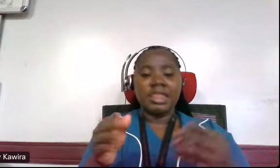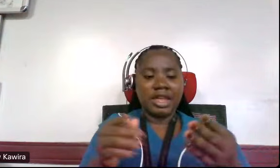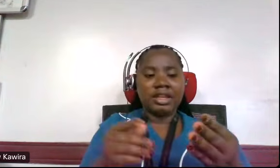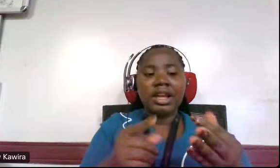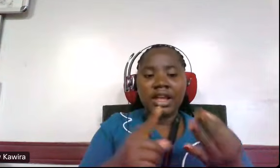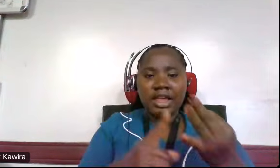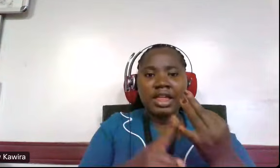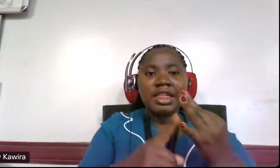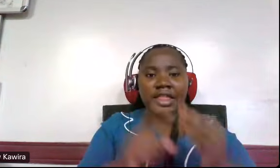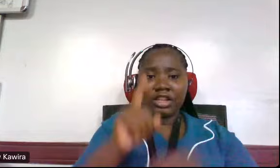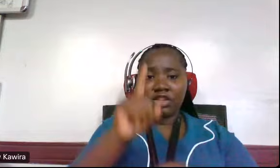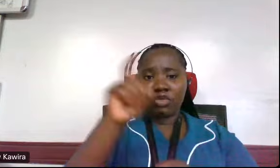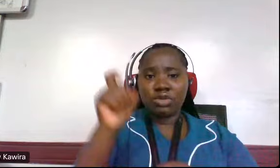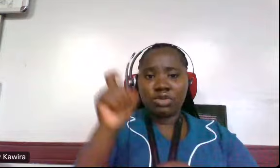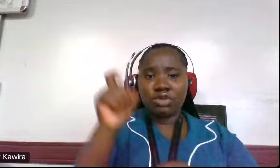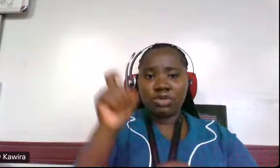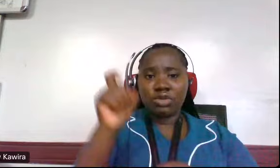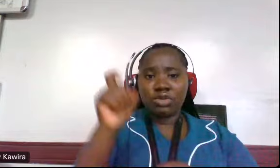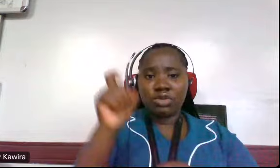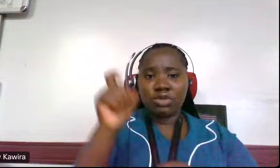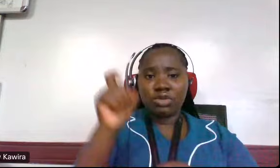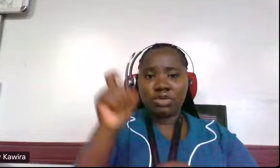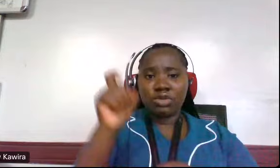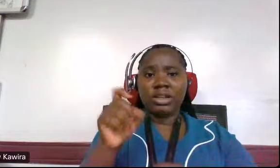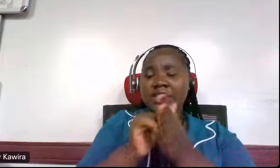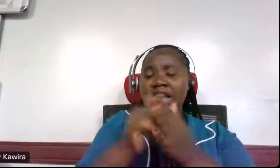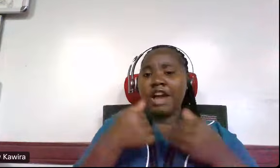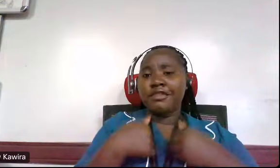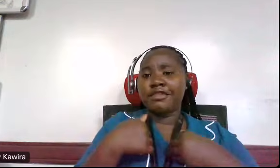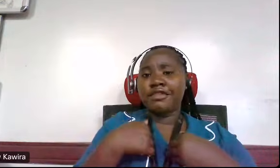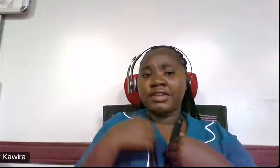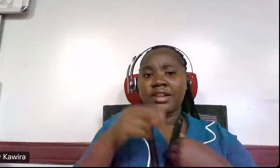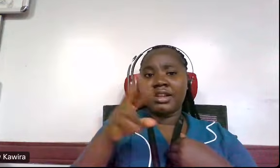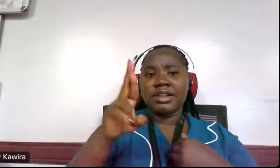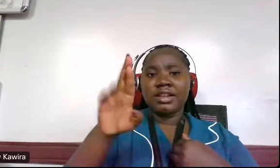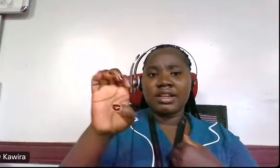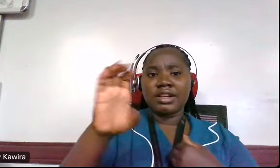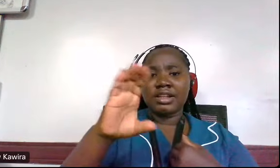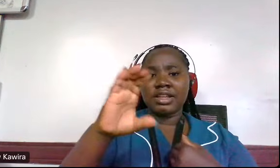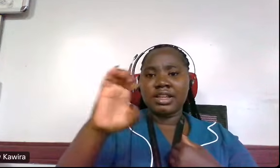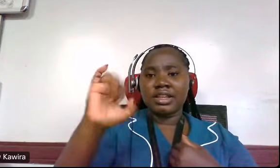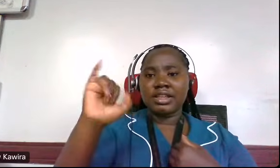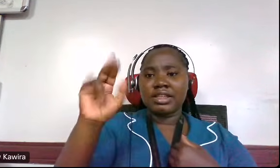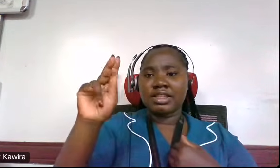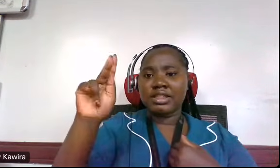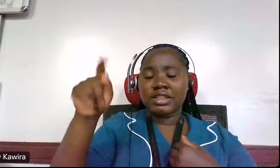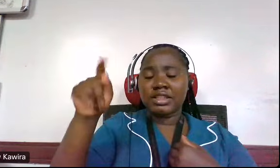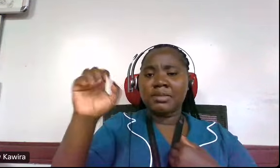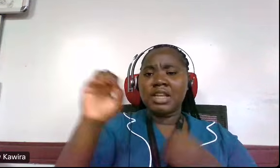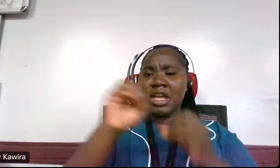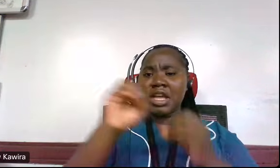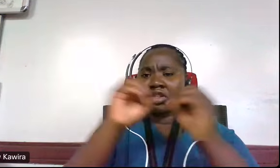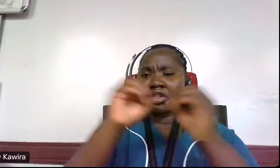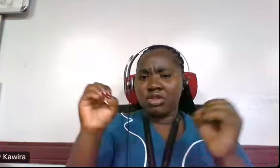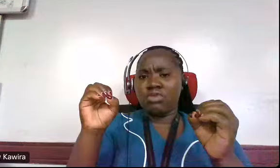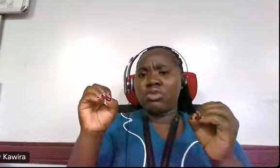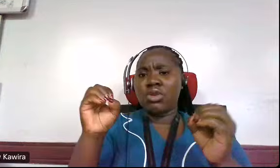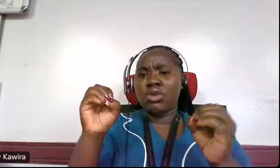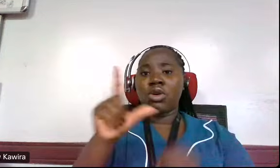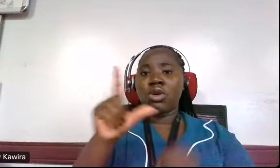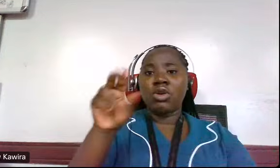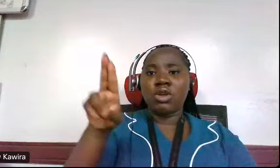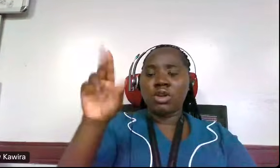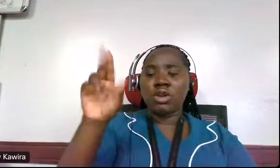what do you do with the expenses that have no receipts, like airtime? So 3 questions, Luca. Does